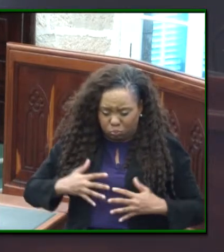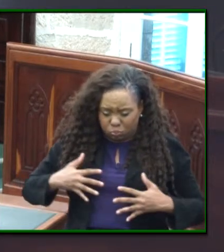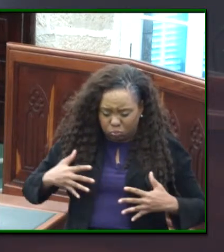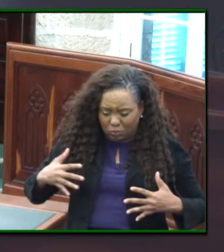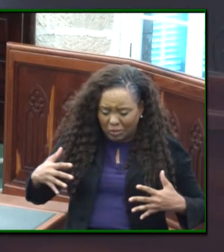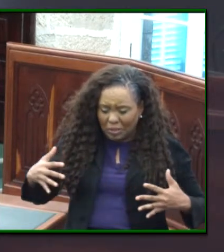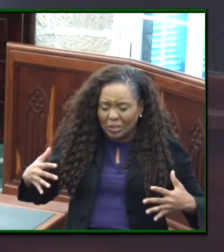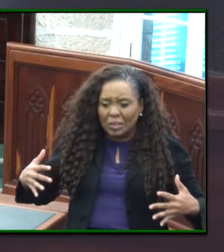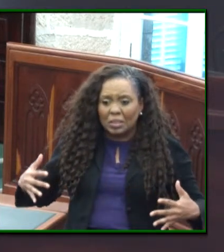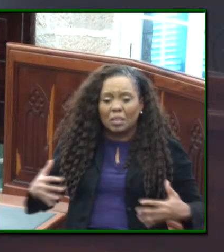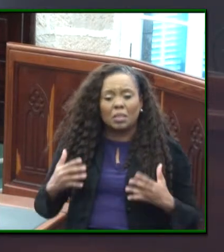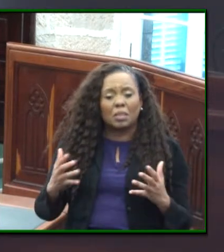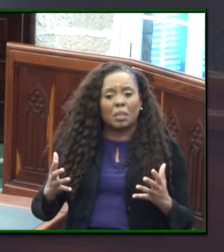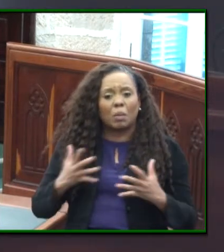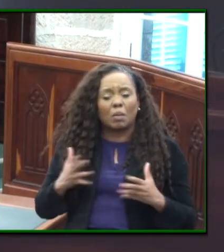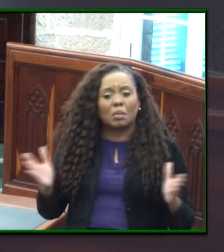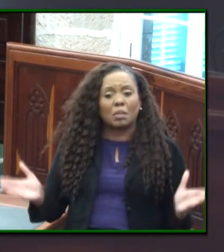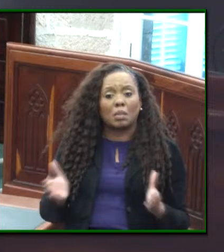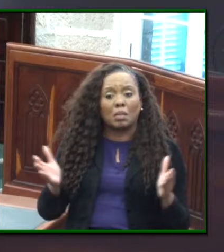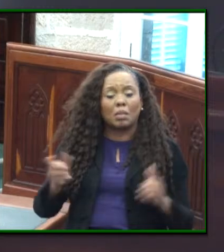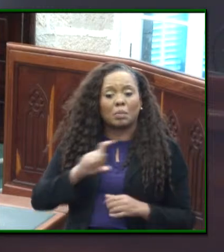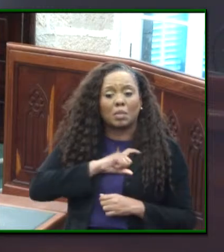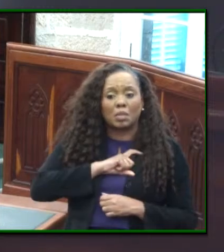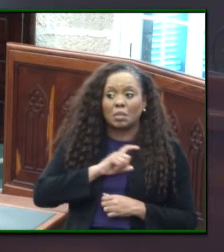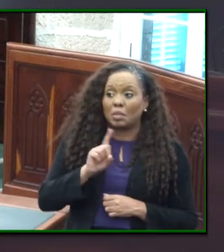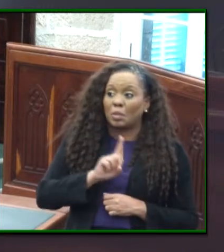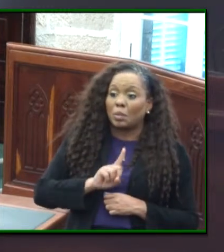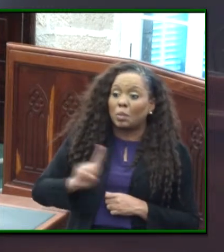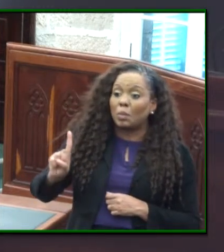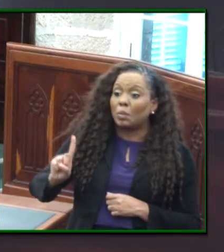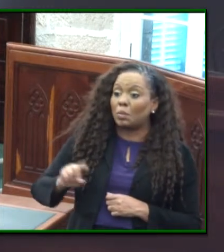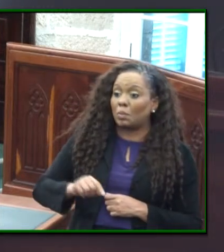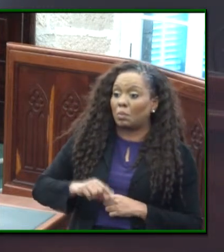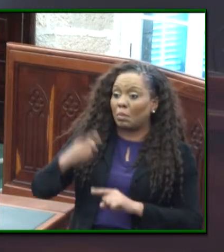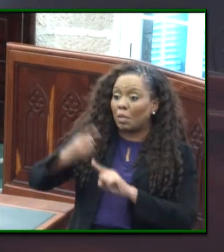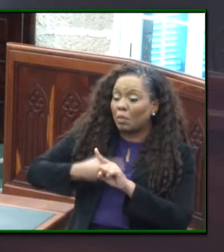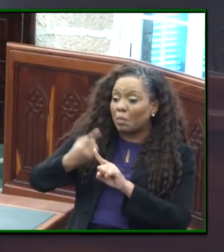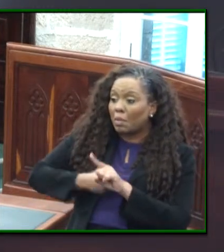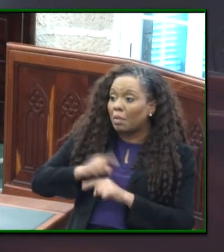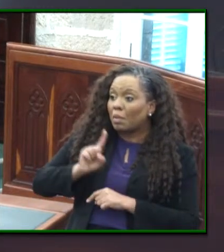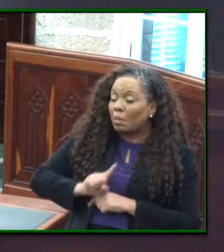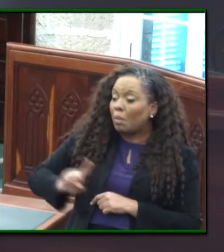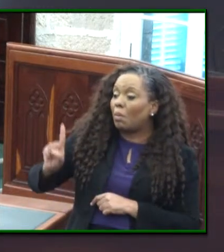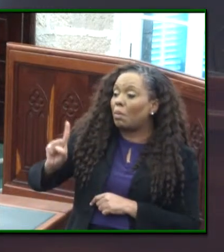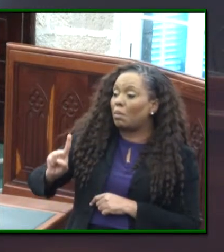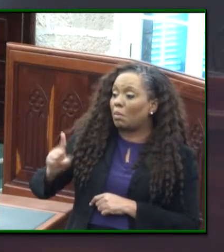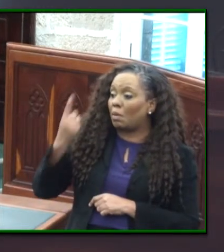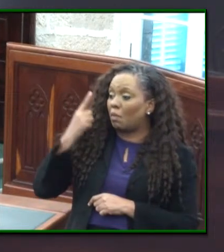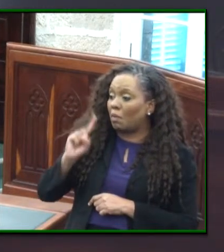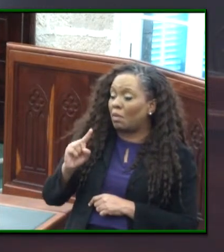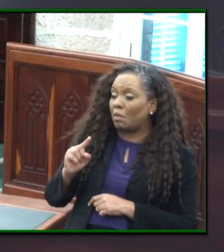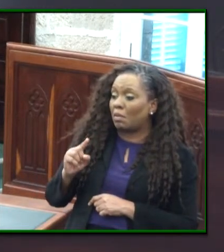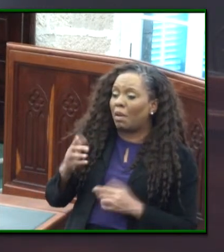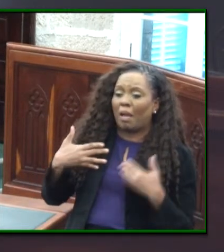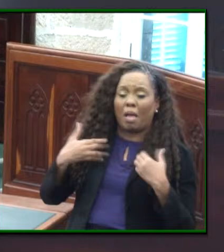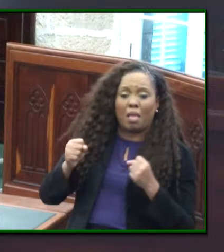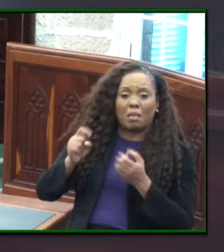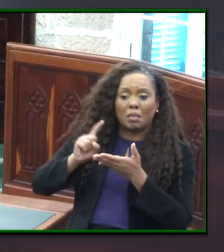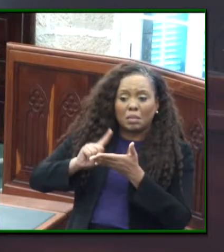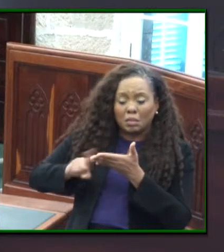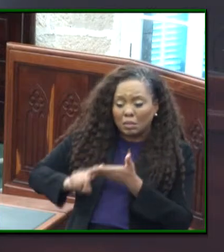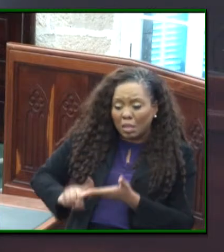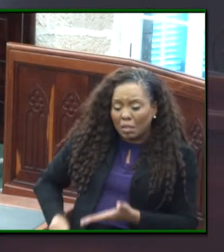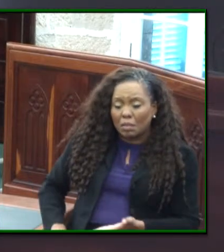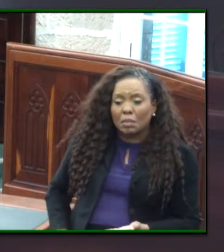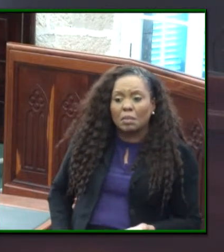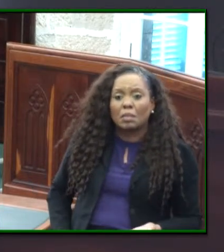officers to every month go and get checks done. Because persons go from